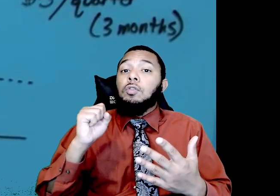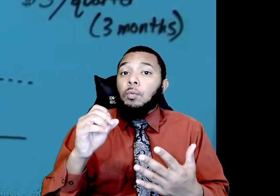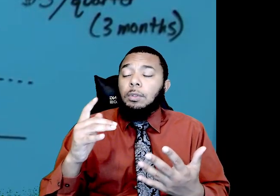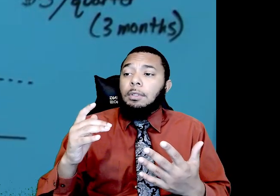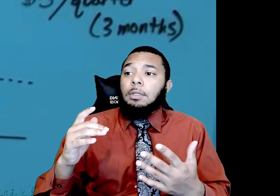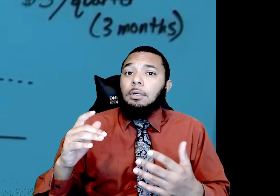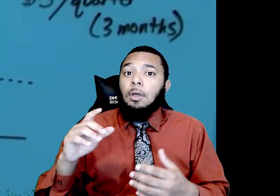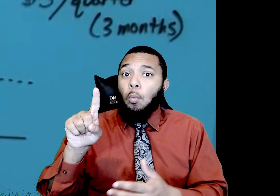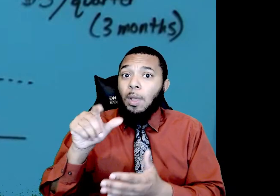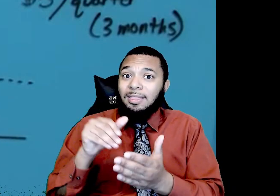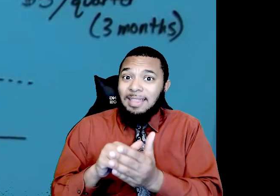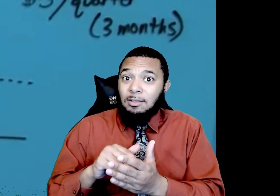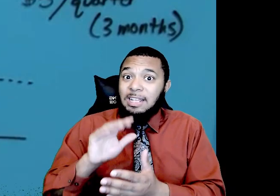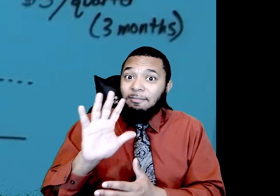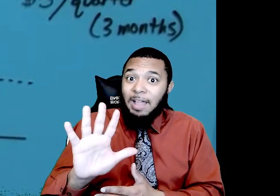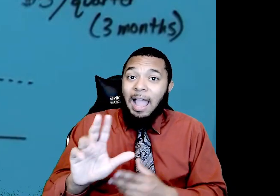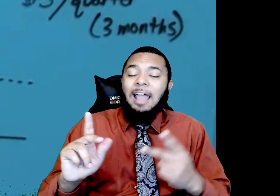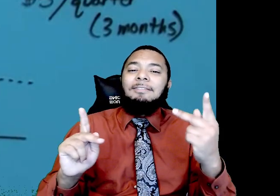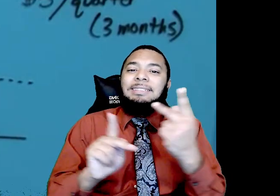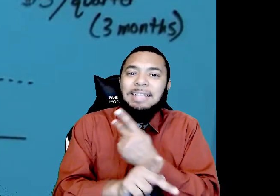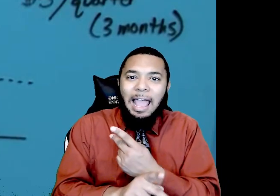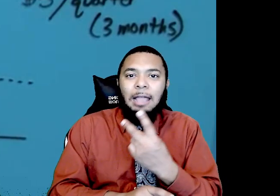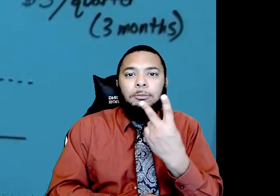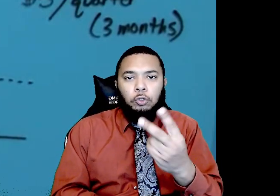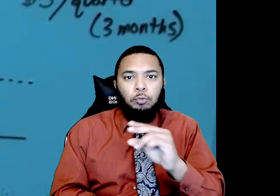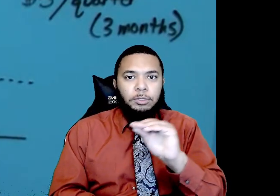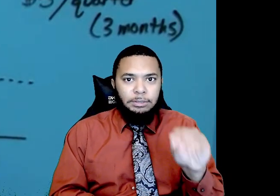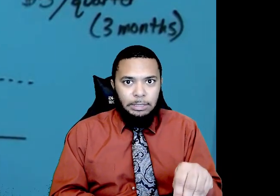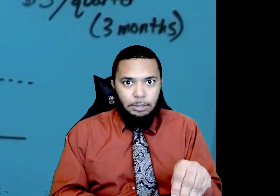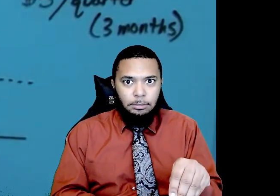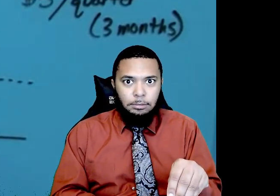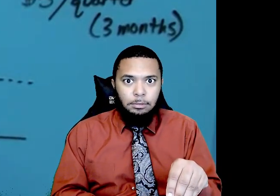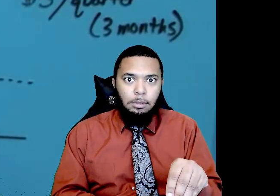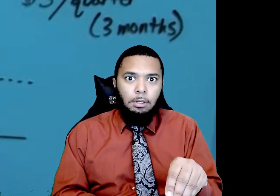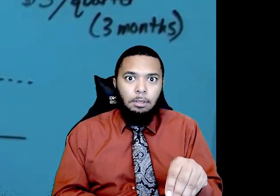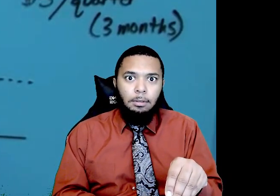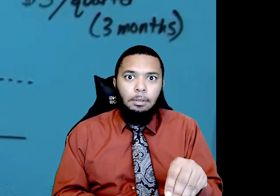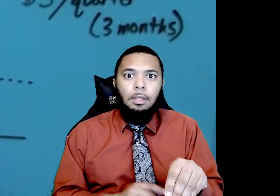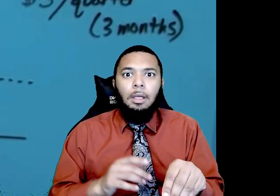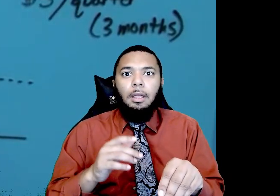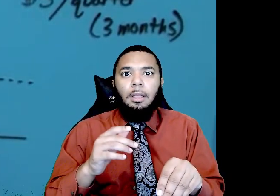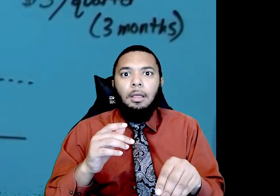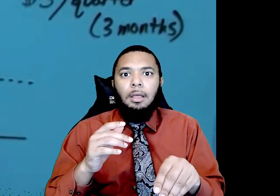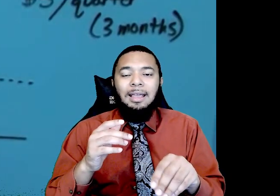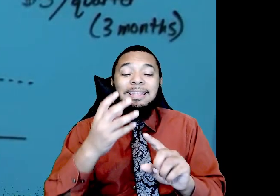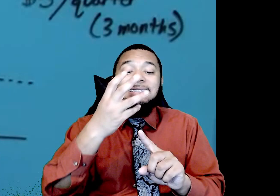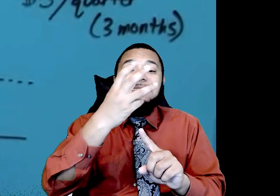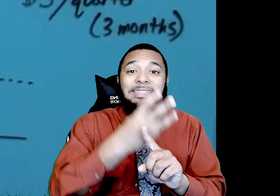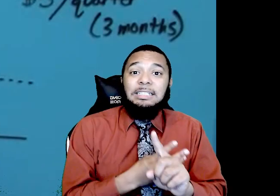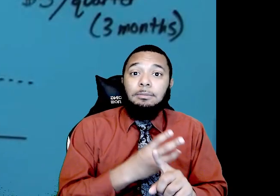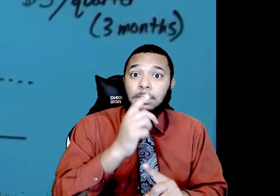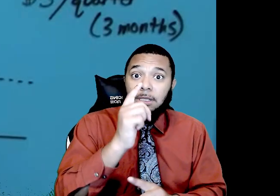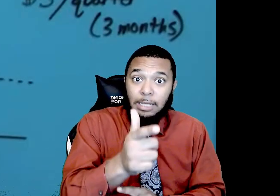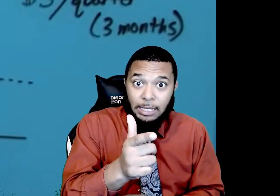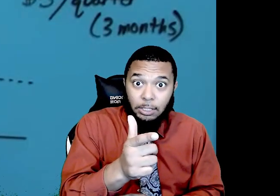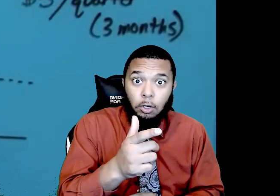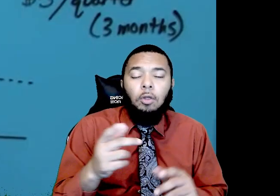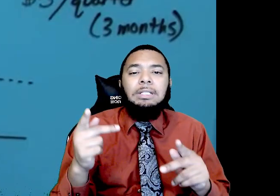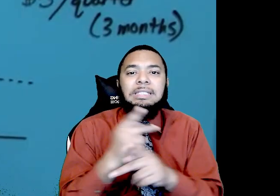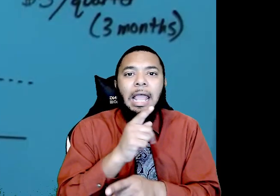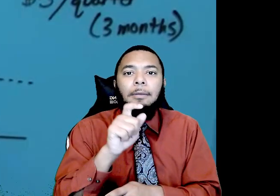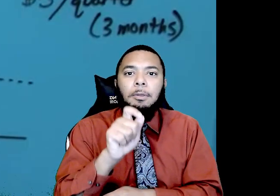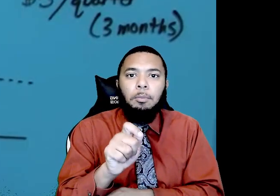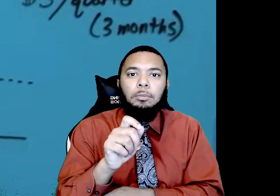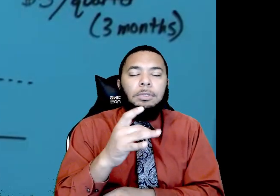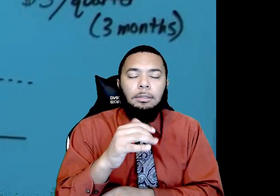2% by $1,005. And then 6 months into it, you're going to have a little